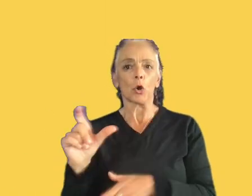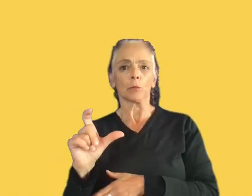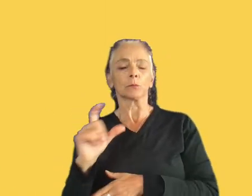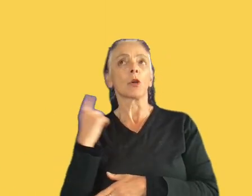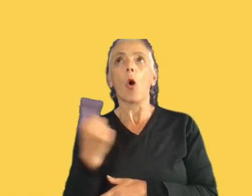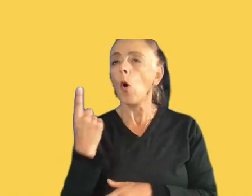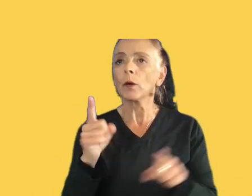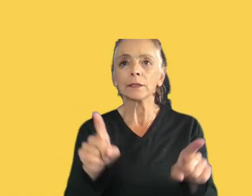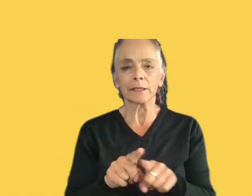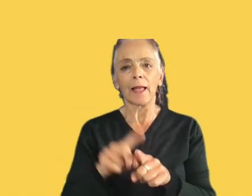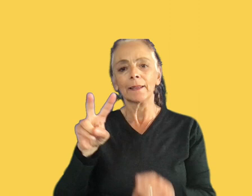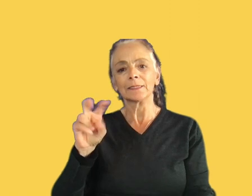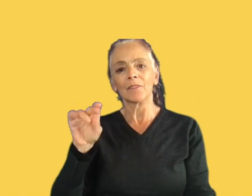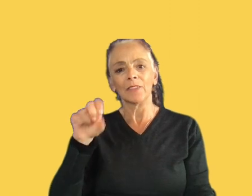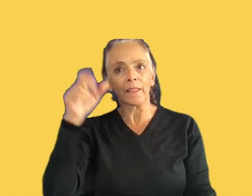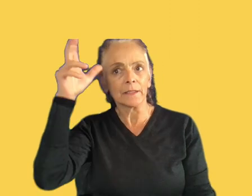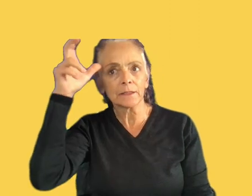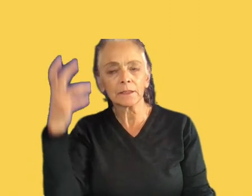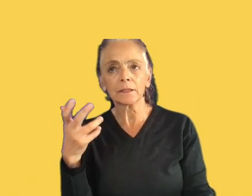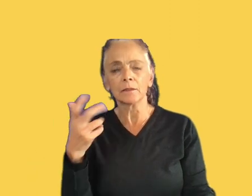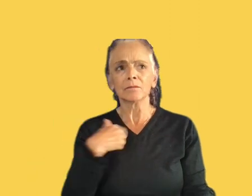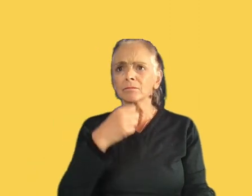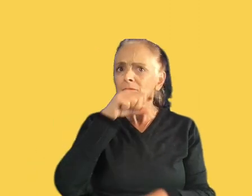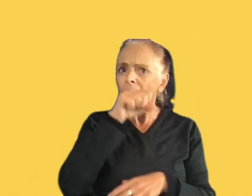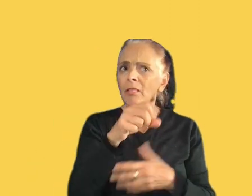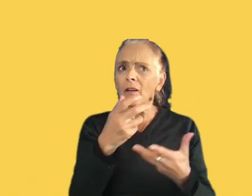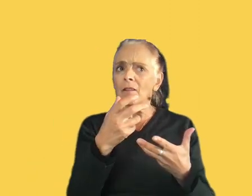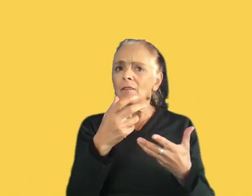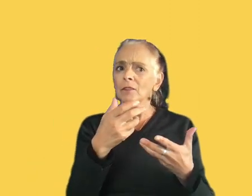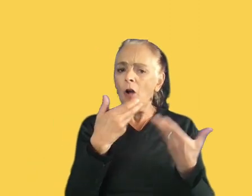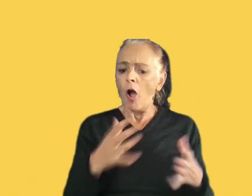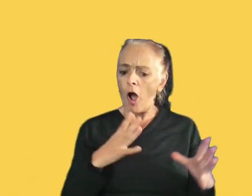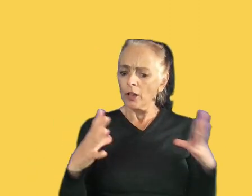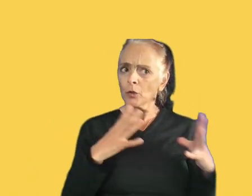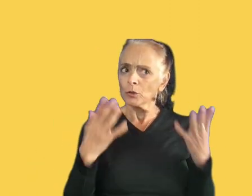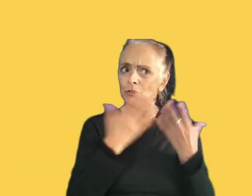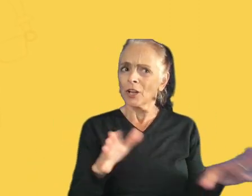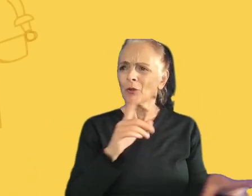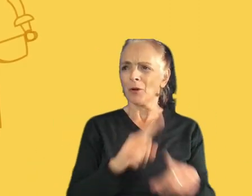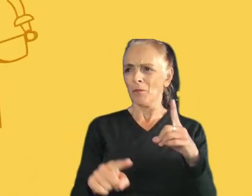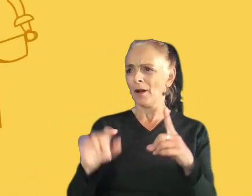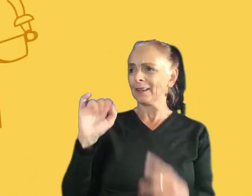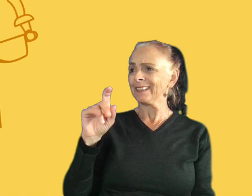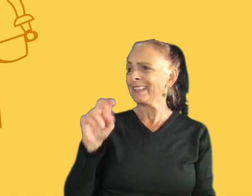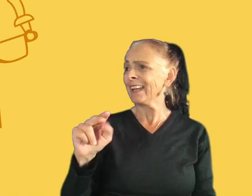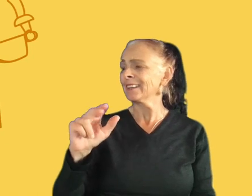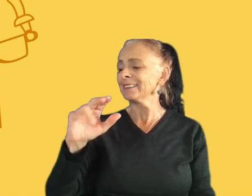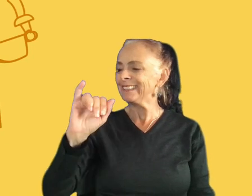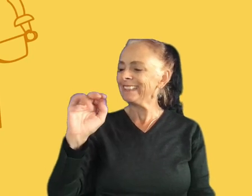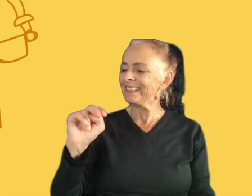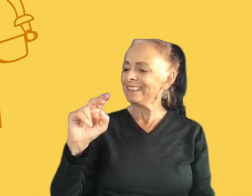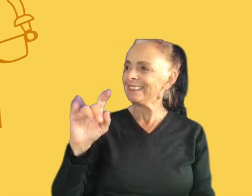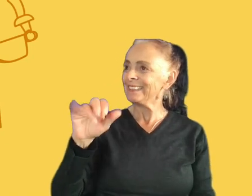villains. Despite loving Hollywood movies generally, I was never given the chance to love Indiana Jones or Back to the Future because